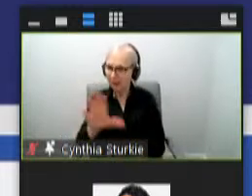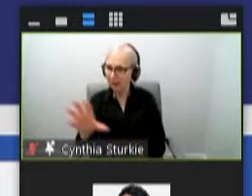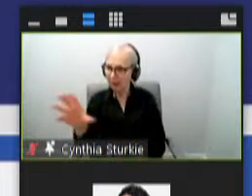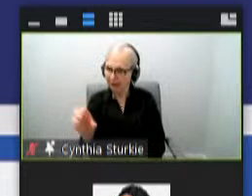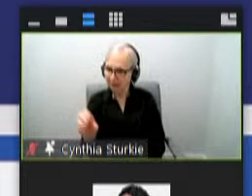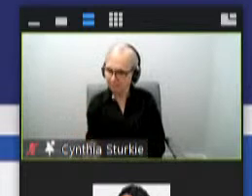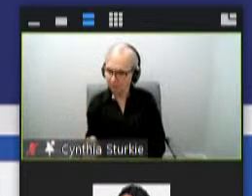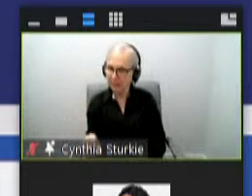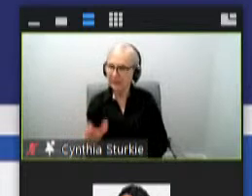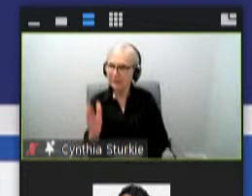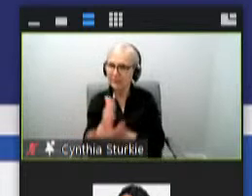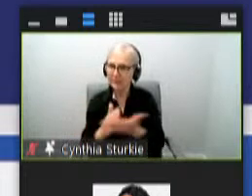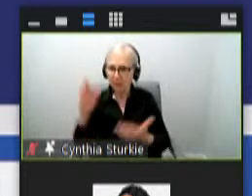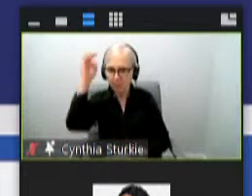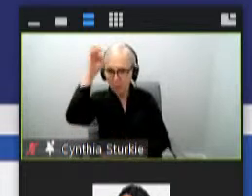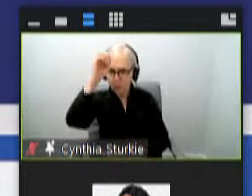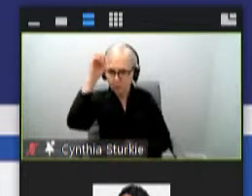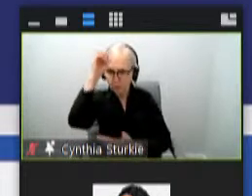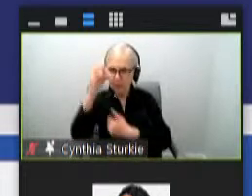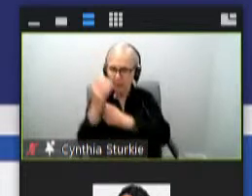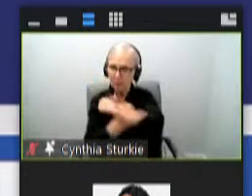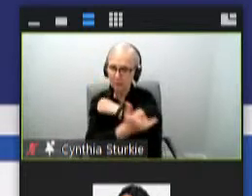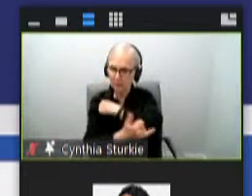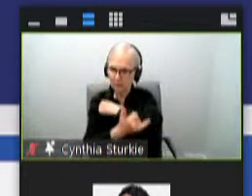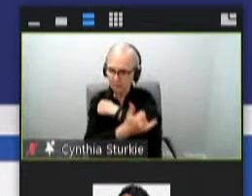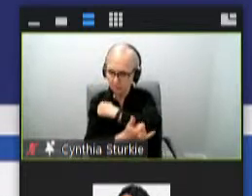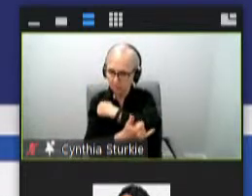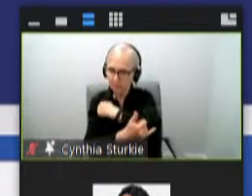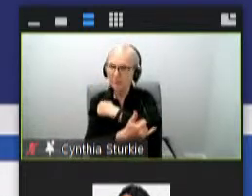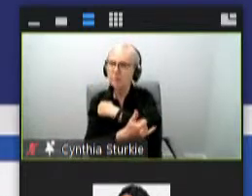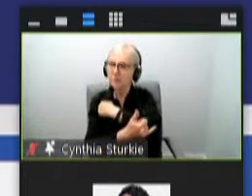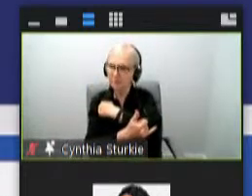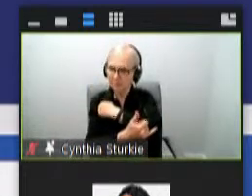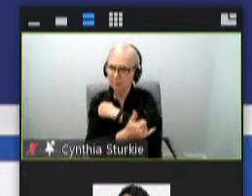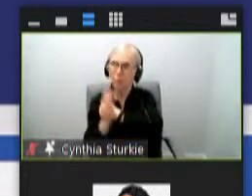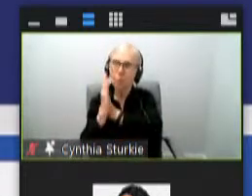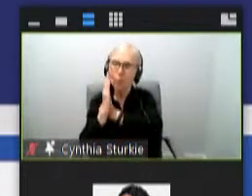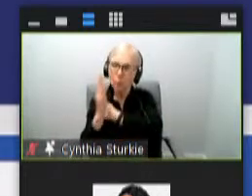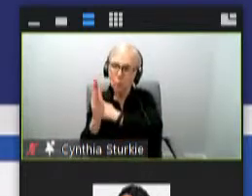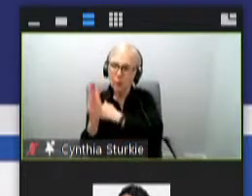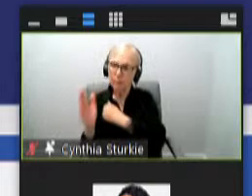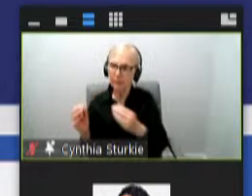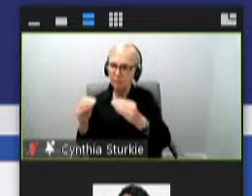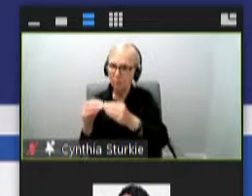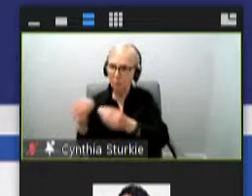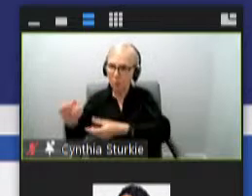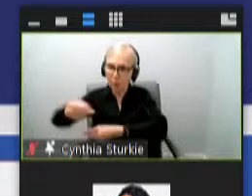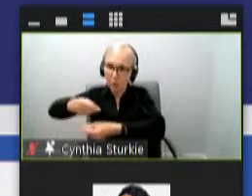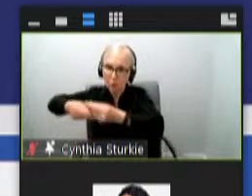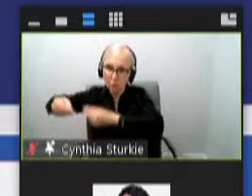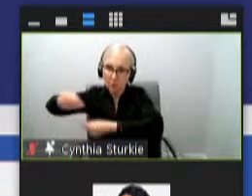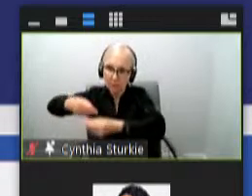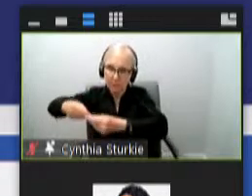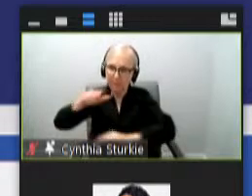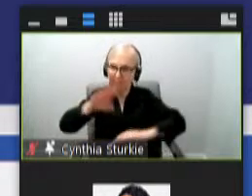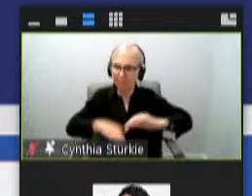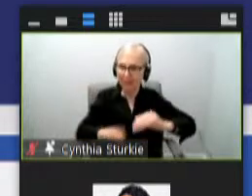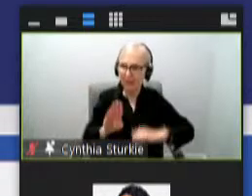increasing in some European countries right now, are also probably more likely to be more transmissible than